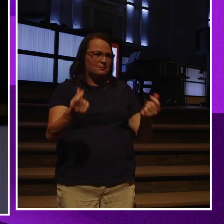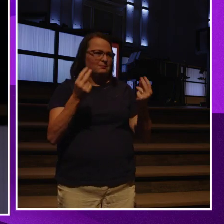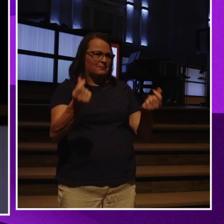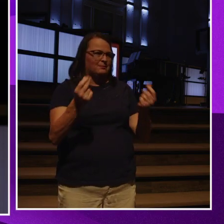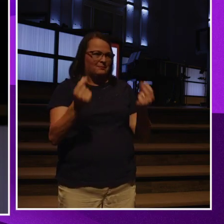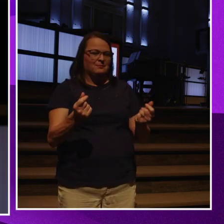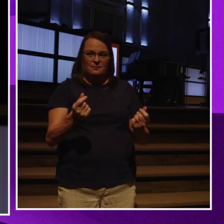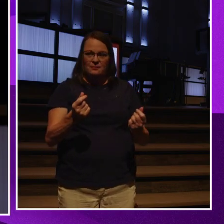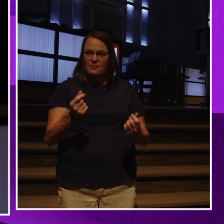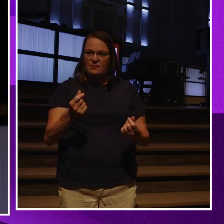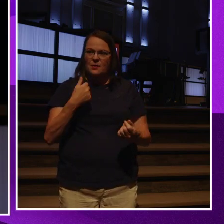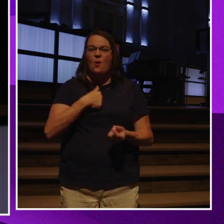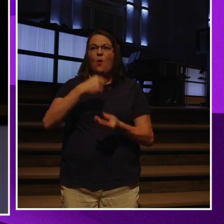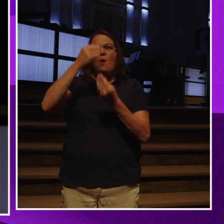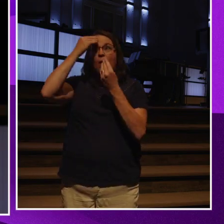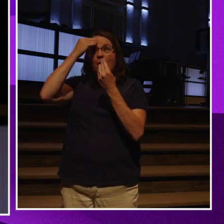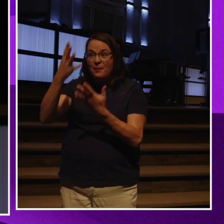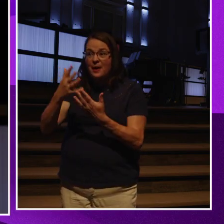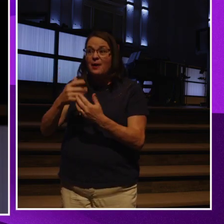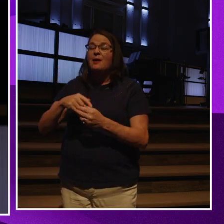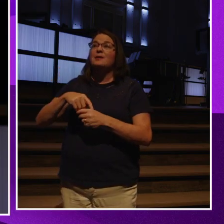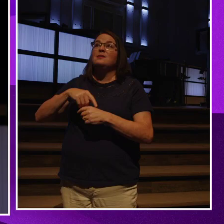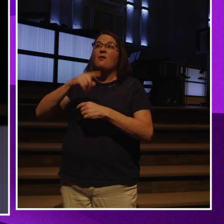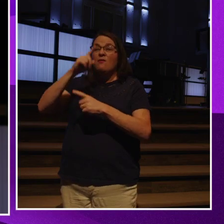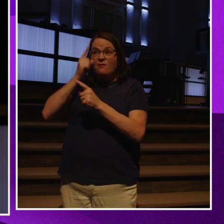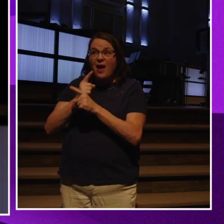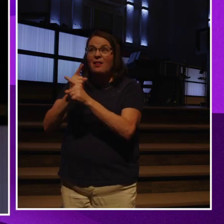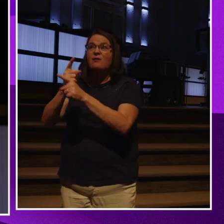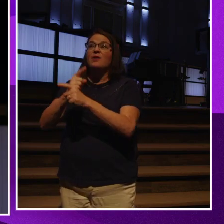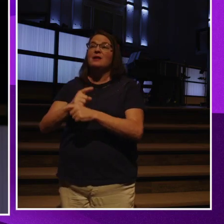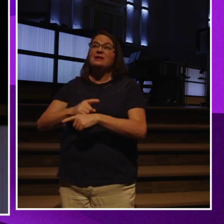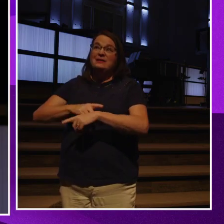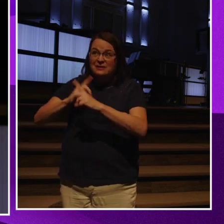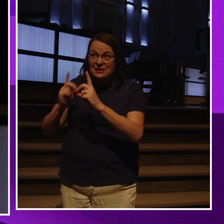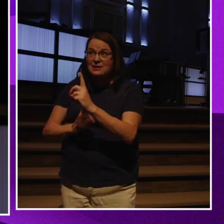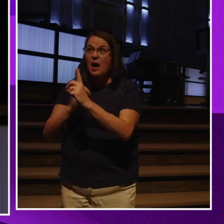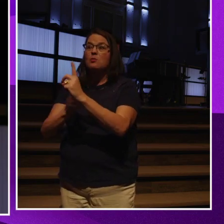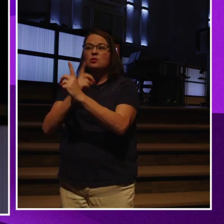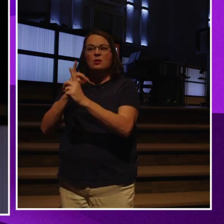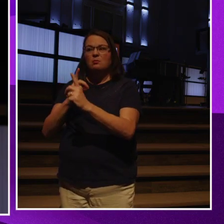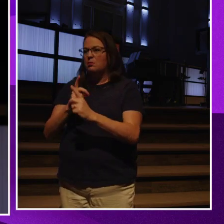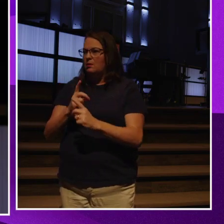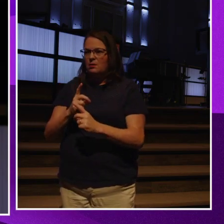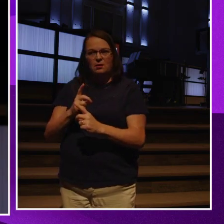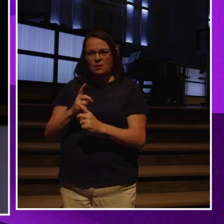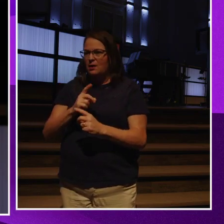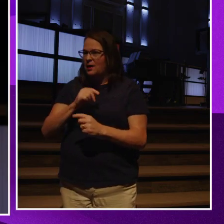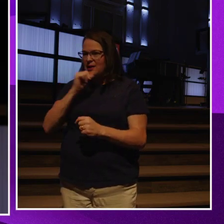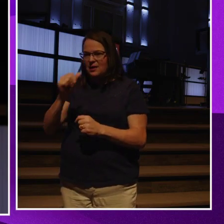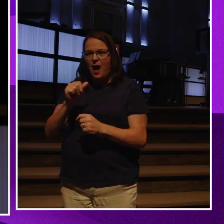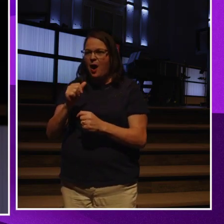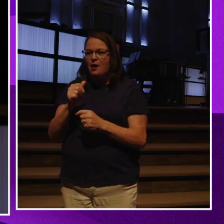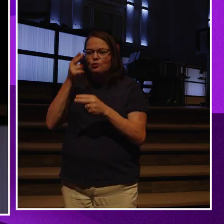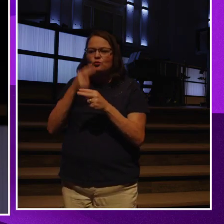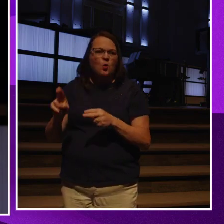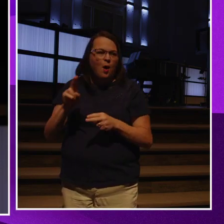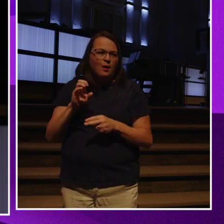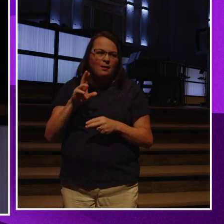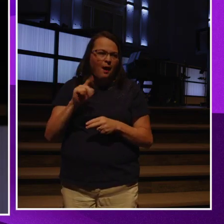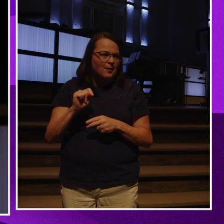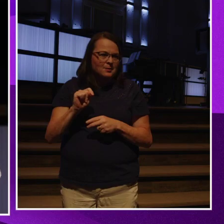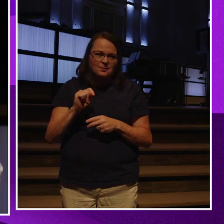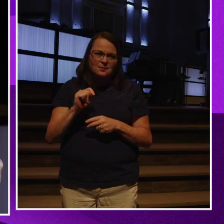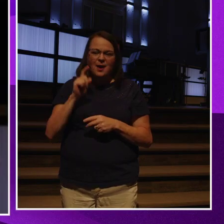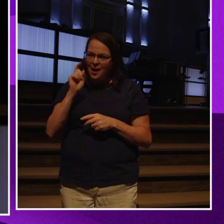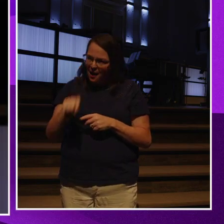to Christ and faithfulness to him and discipleship to him, there are no shortcuts. Eugene Peterson wrote a book,